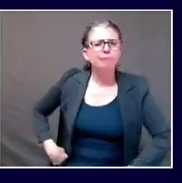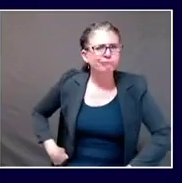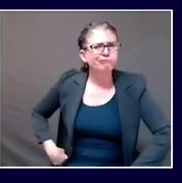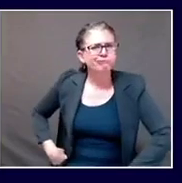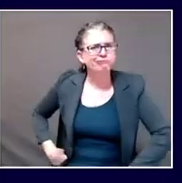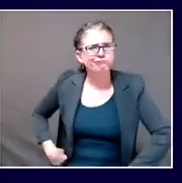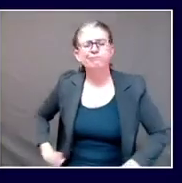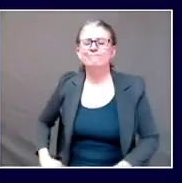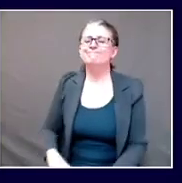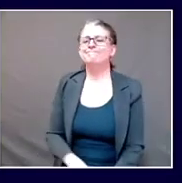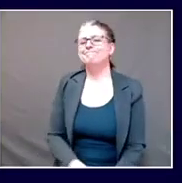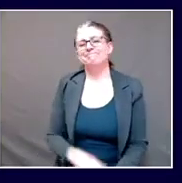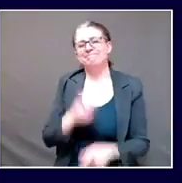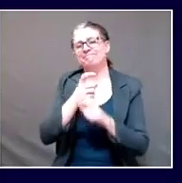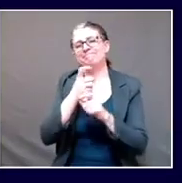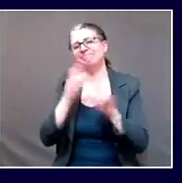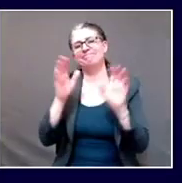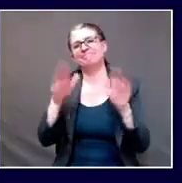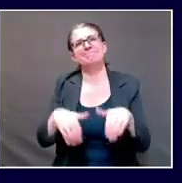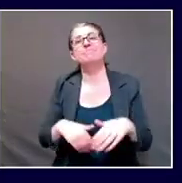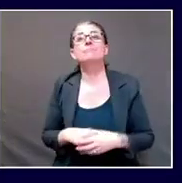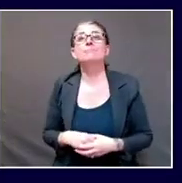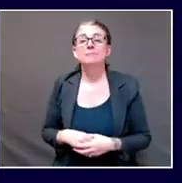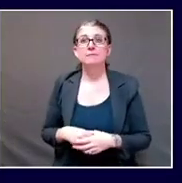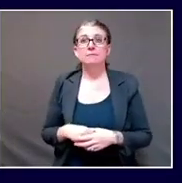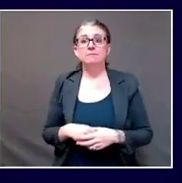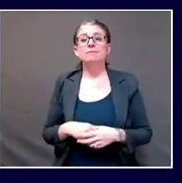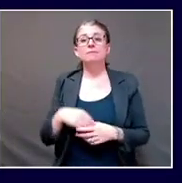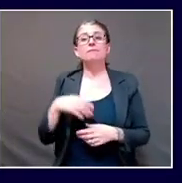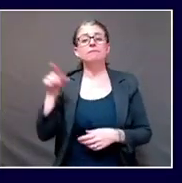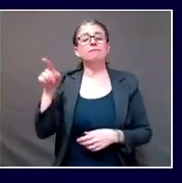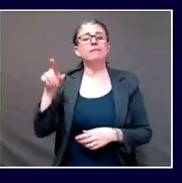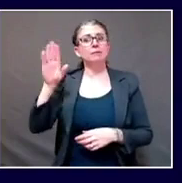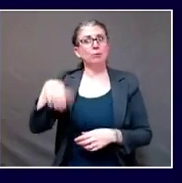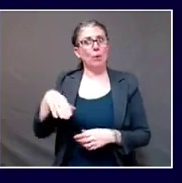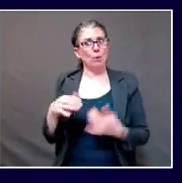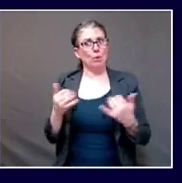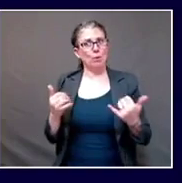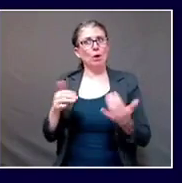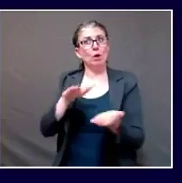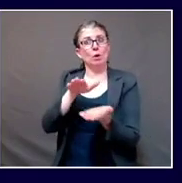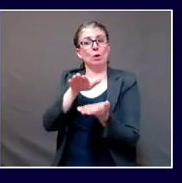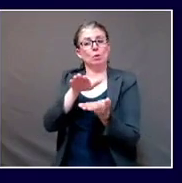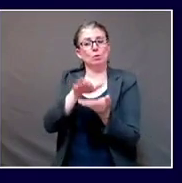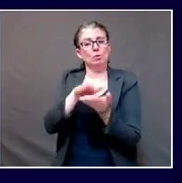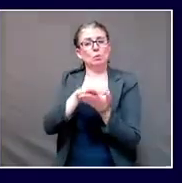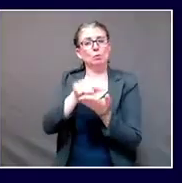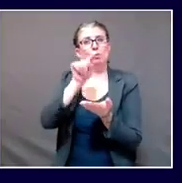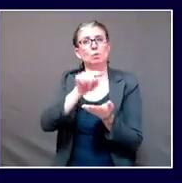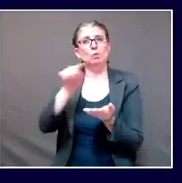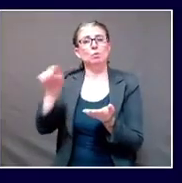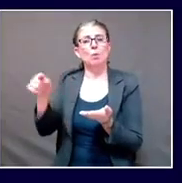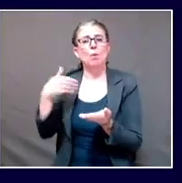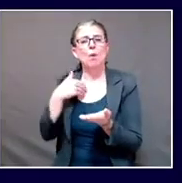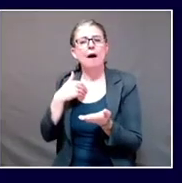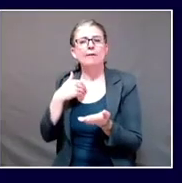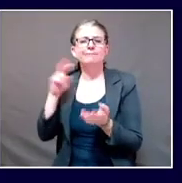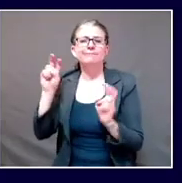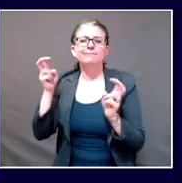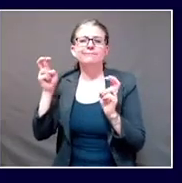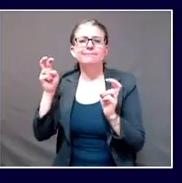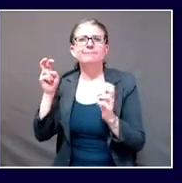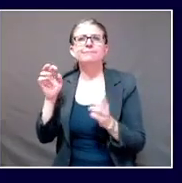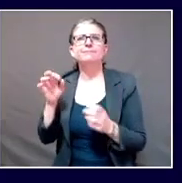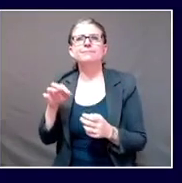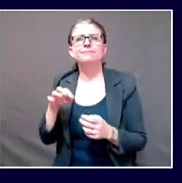for an exemption to the 50 person indoor gathering limit. And I was wondering, as they've started their seasons on the road, maybe for the governor or